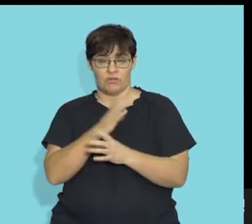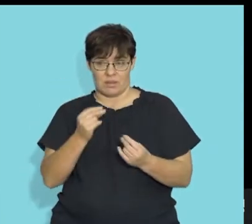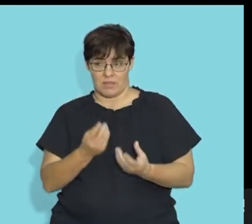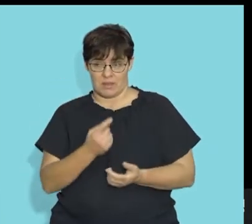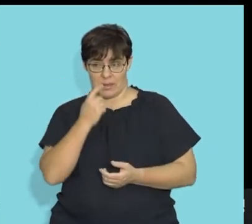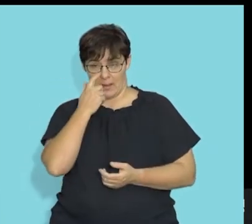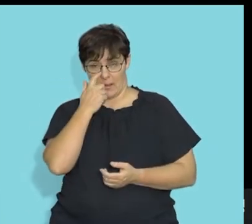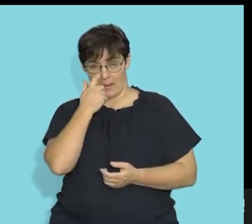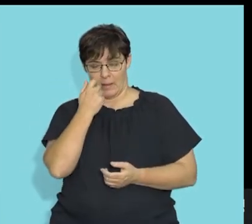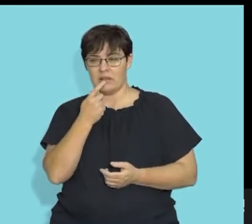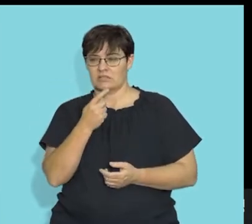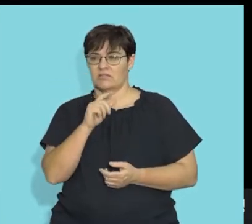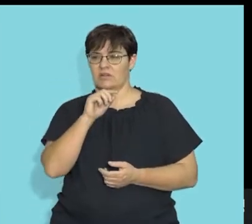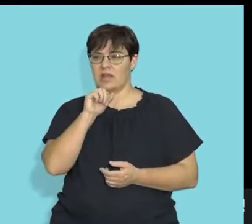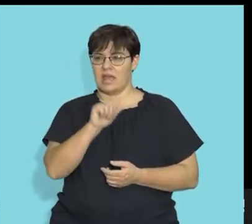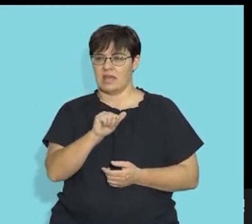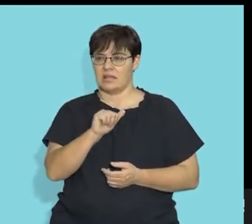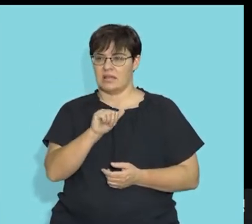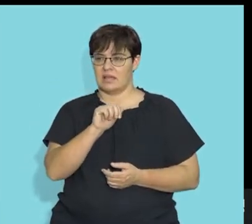number. So